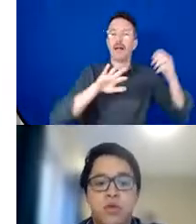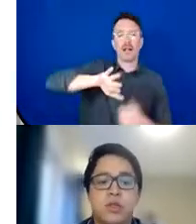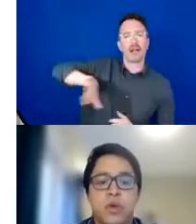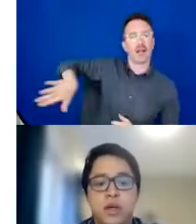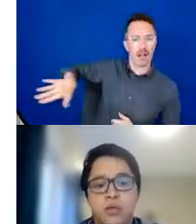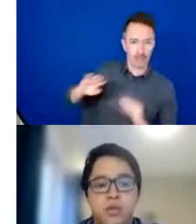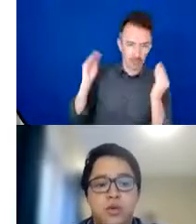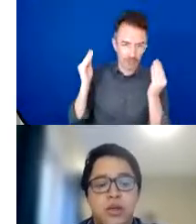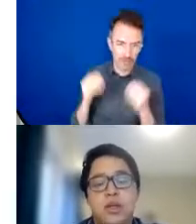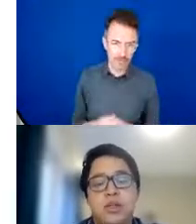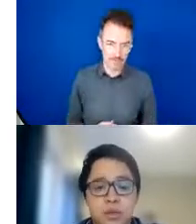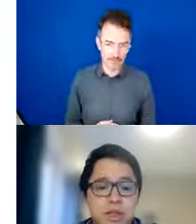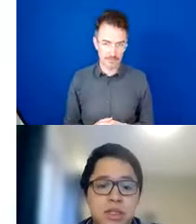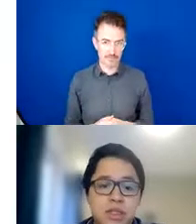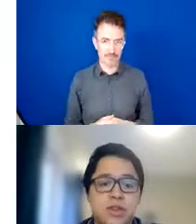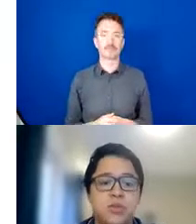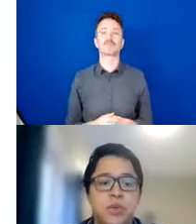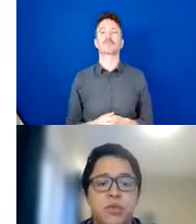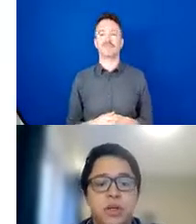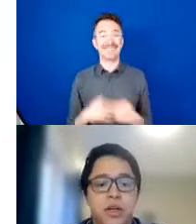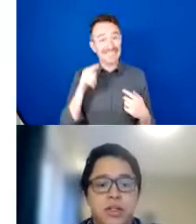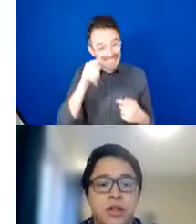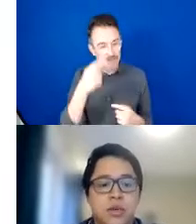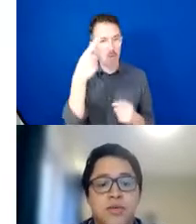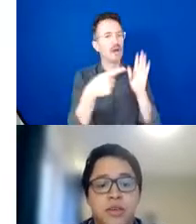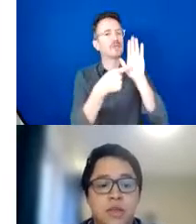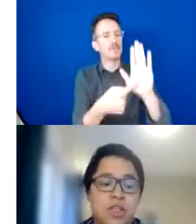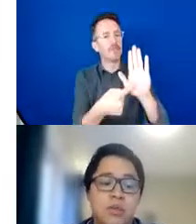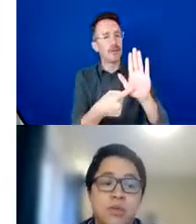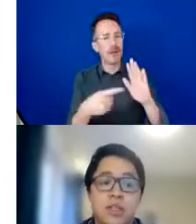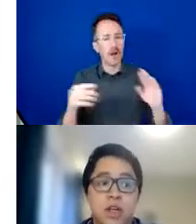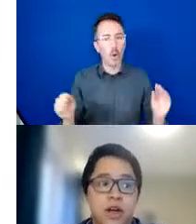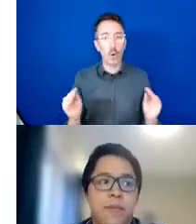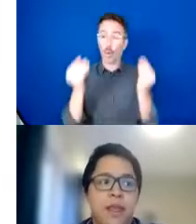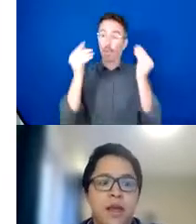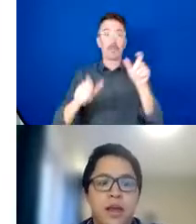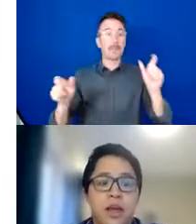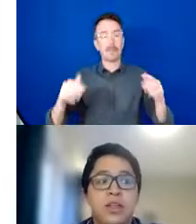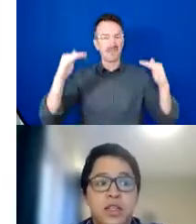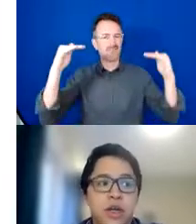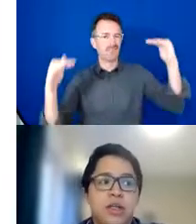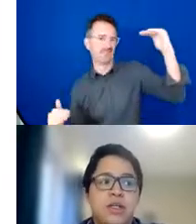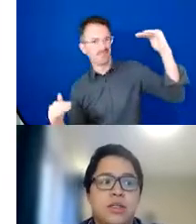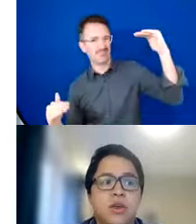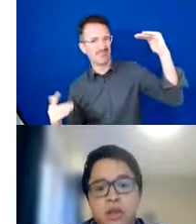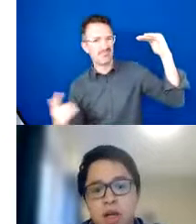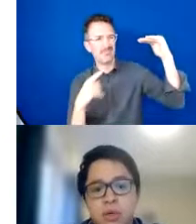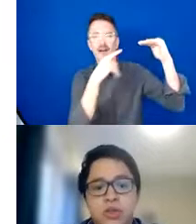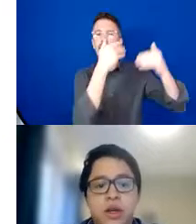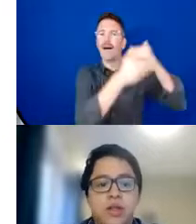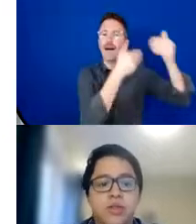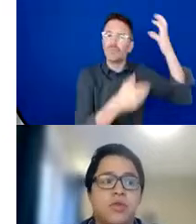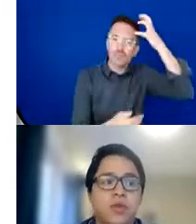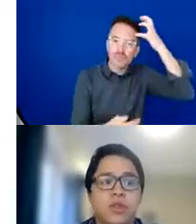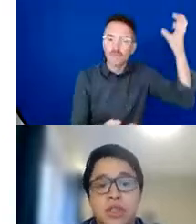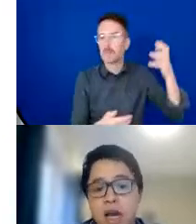Sometimes sometimes it's easier to be realized of this, but sometimes it's not. In considering this, in YouthXL, we're